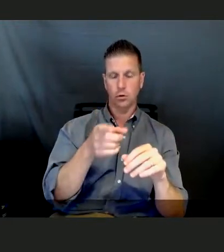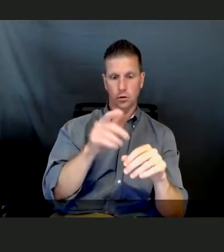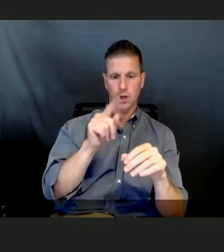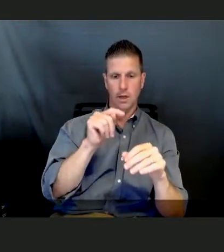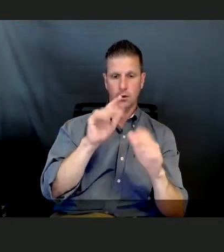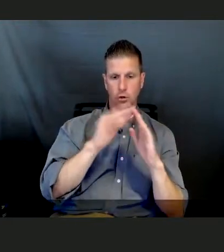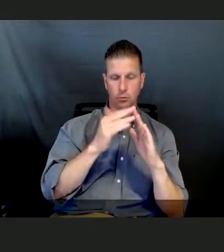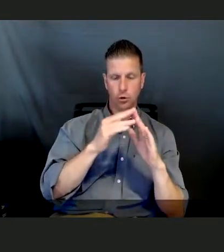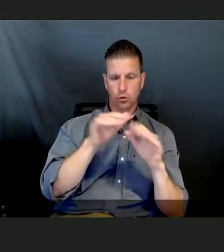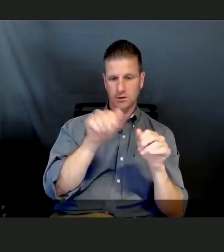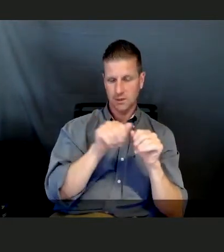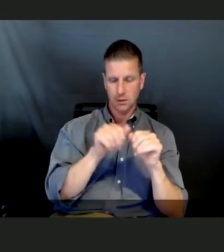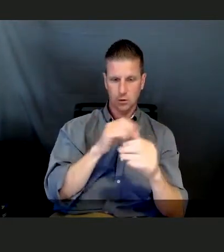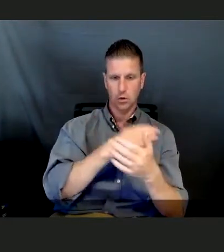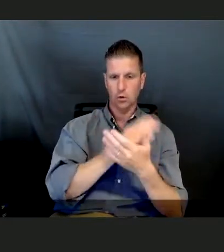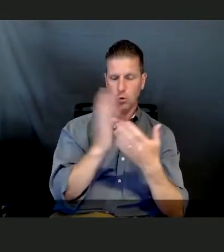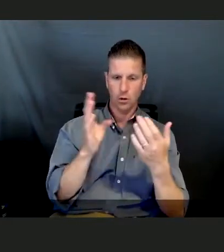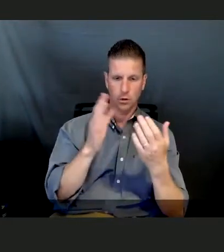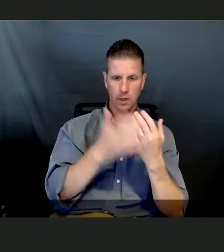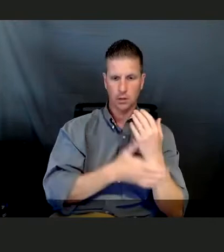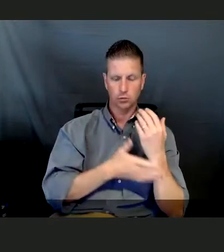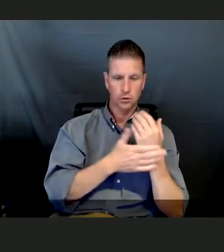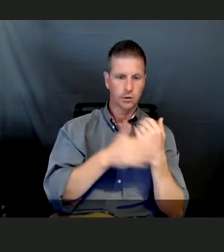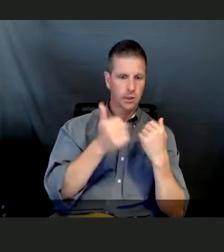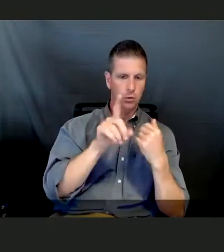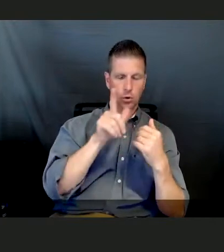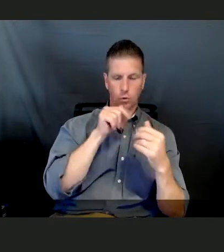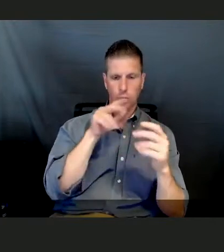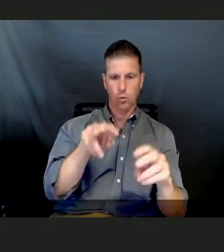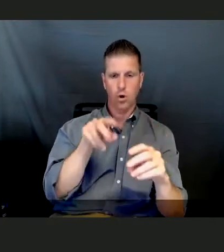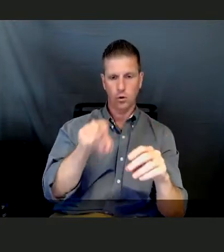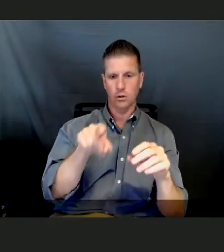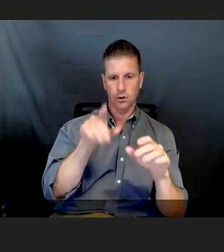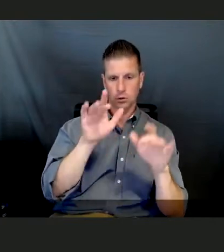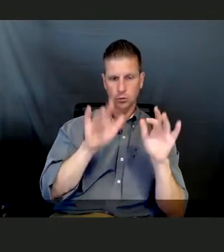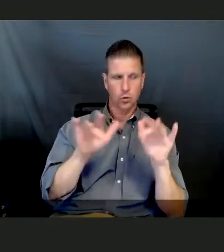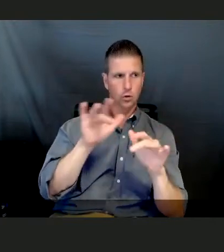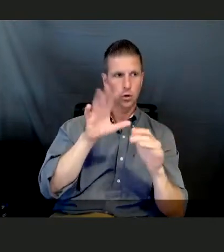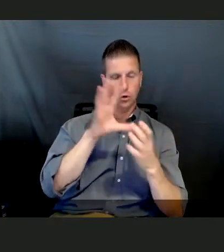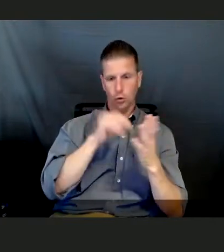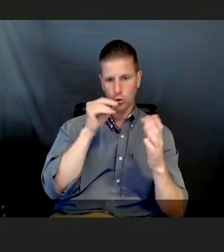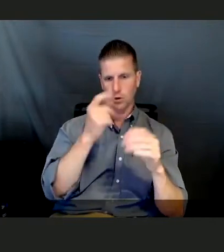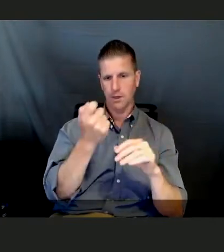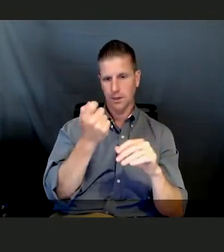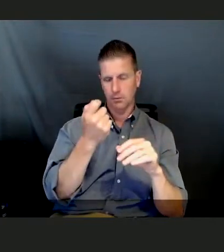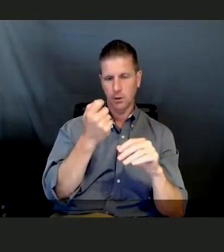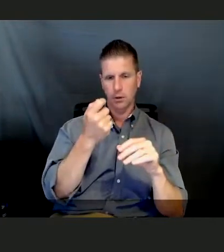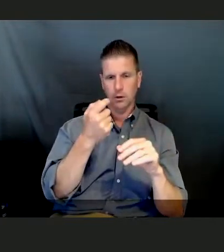community sites across the country and anyone who's watching this recording learned a little bit of